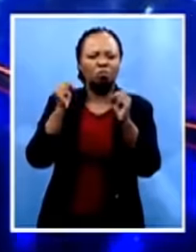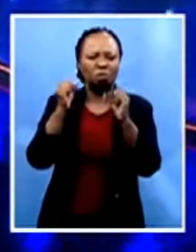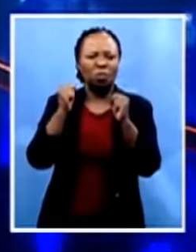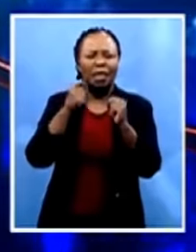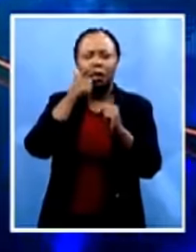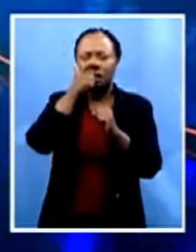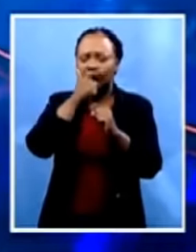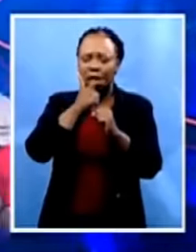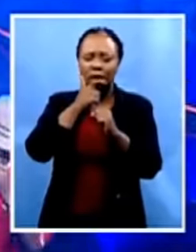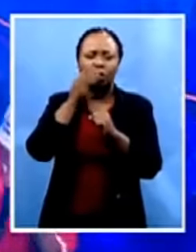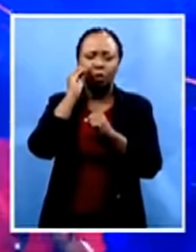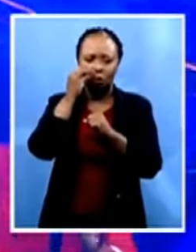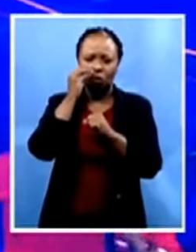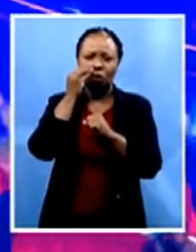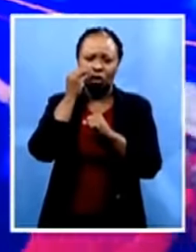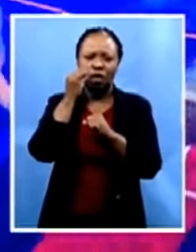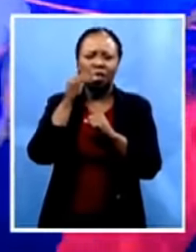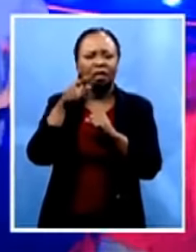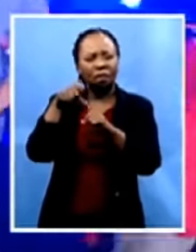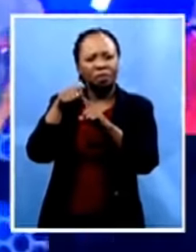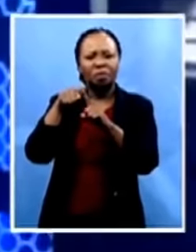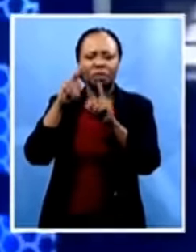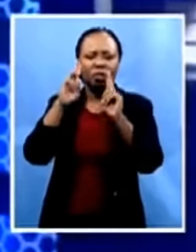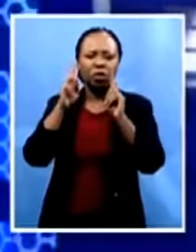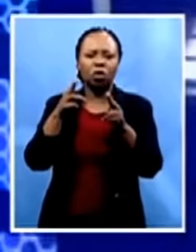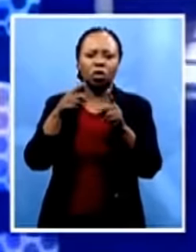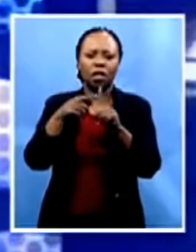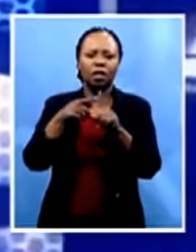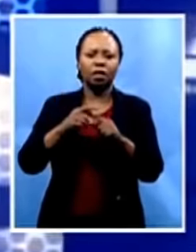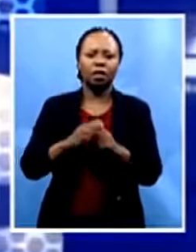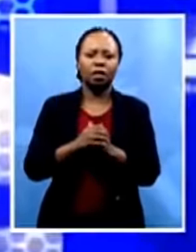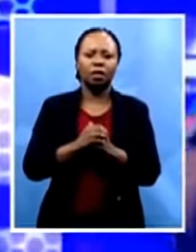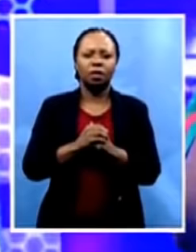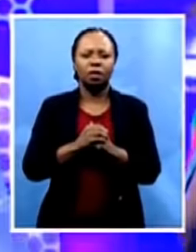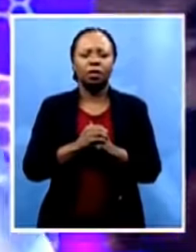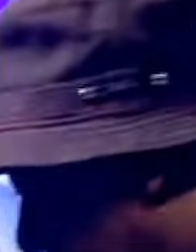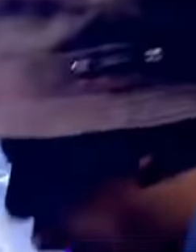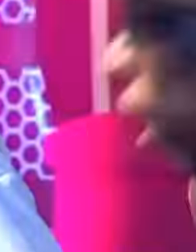passing. We'll be right back. Yeah.